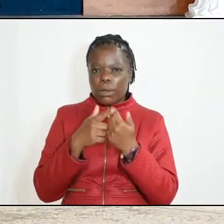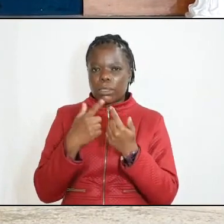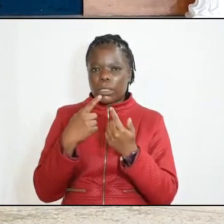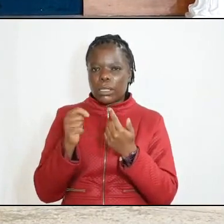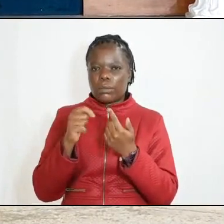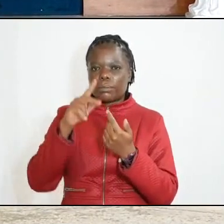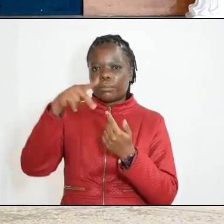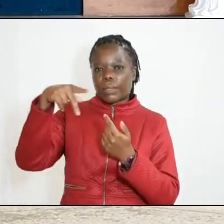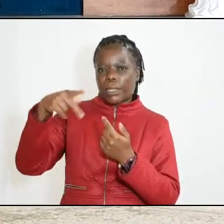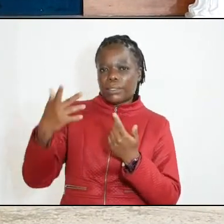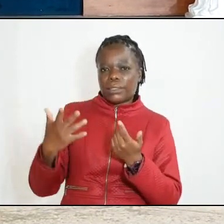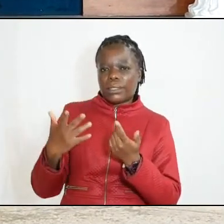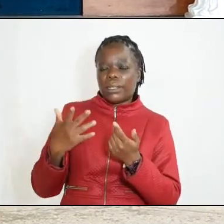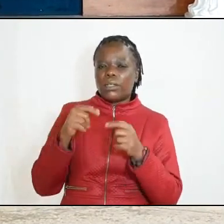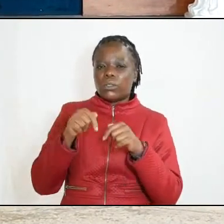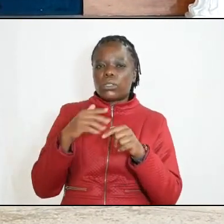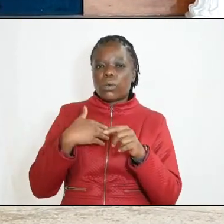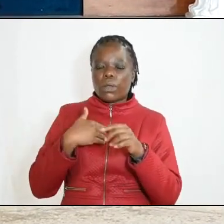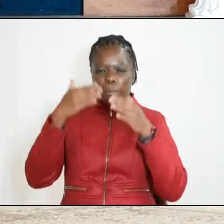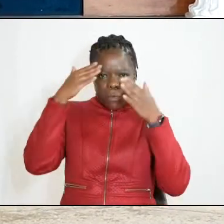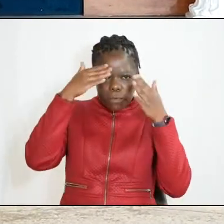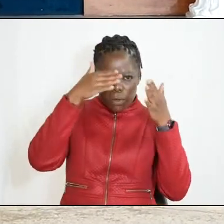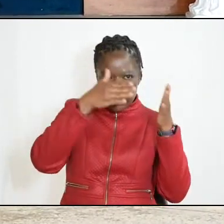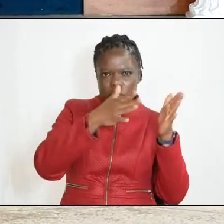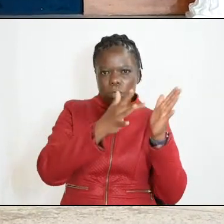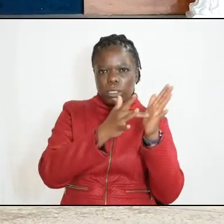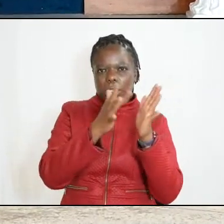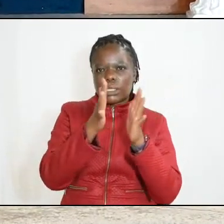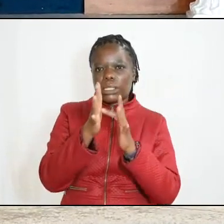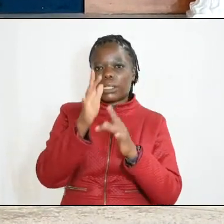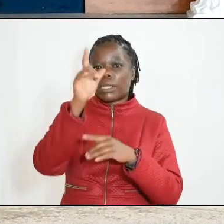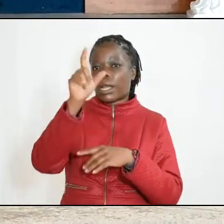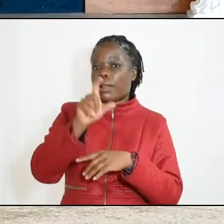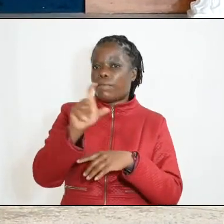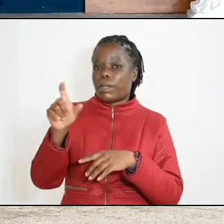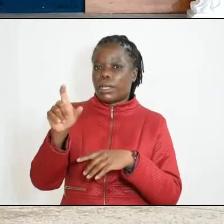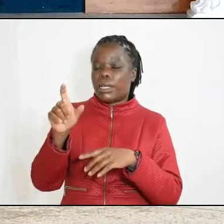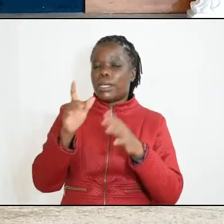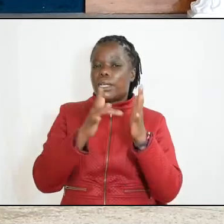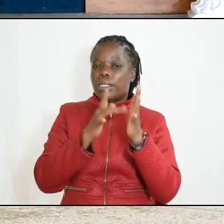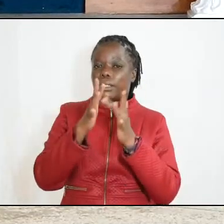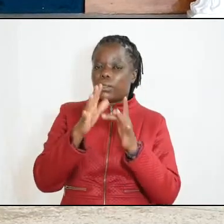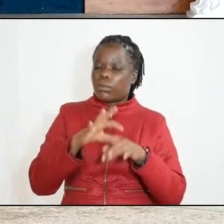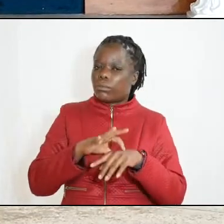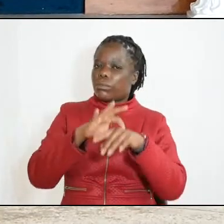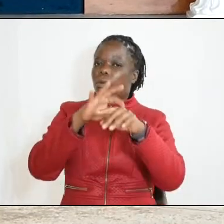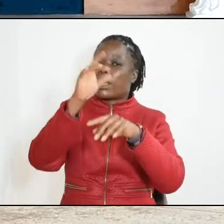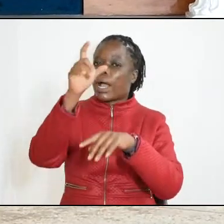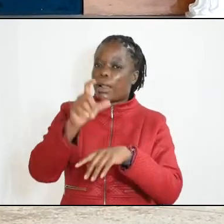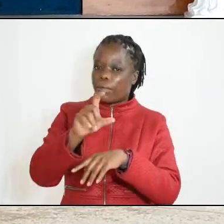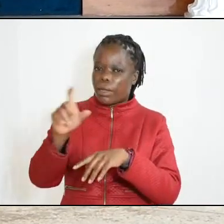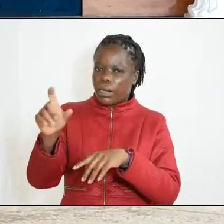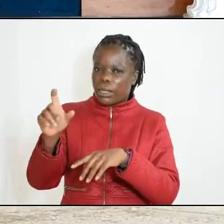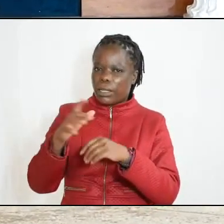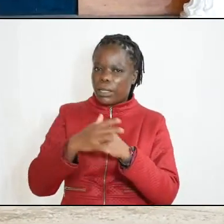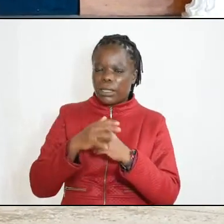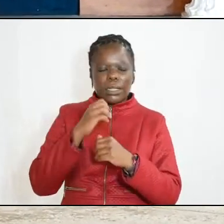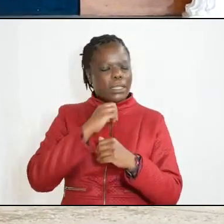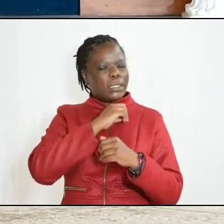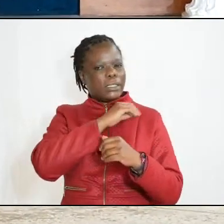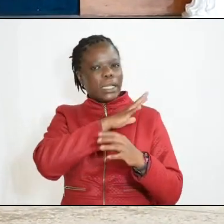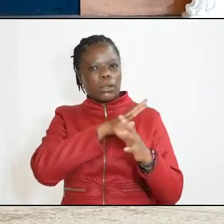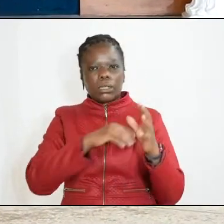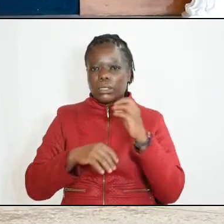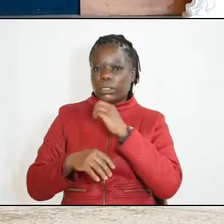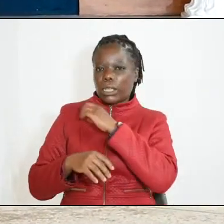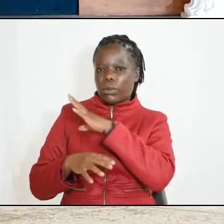by Pilate. Today, we'll be focusing on Jesus at Calvary. Jesus was taken to Calvary amid the shouts and jeers